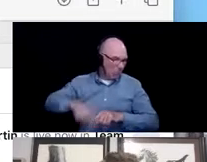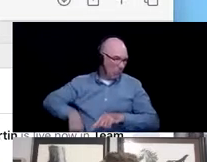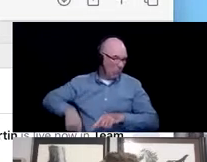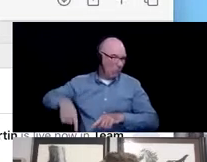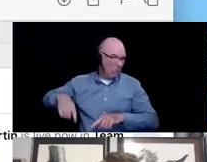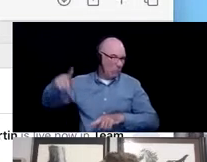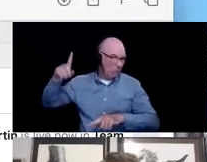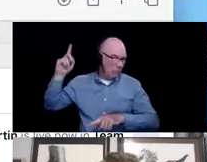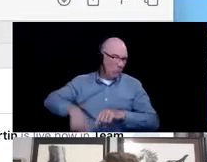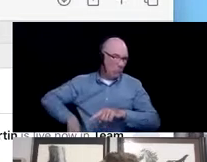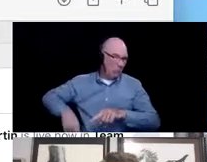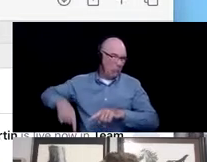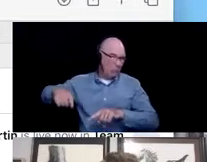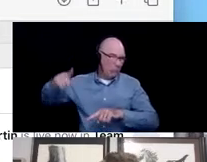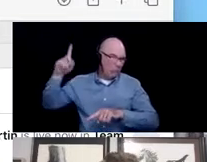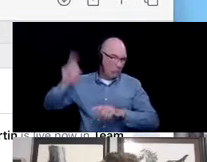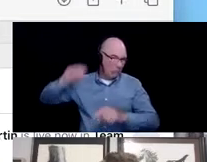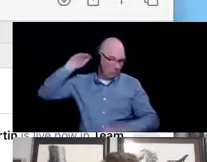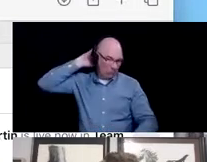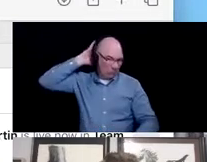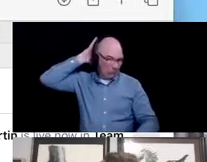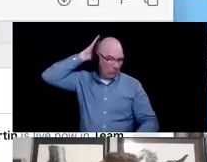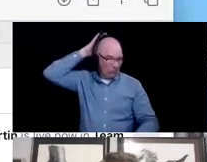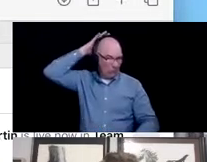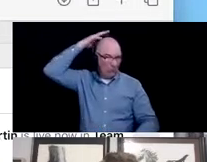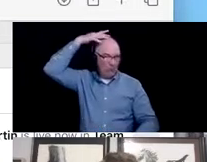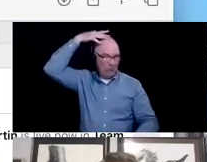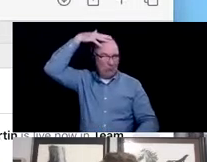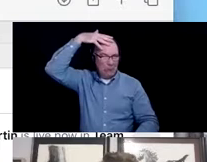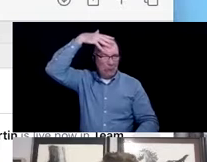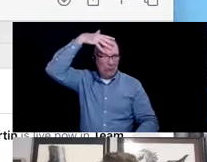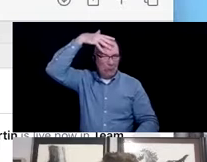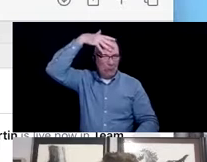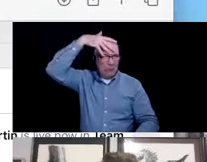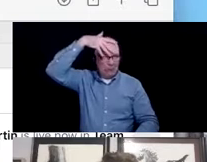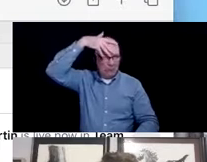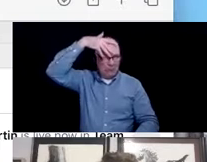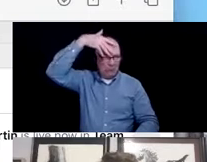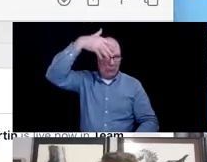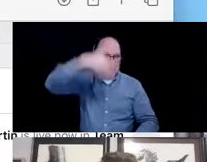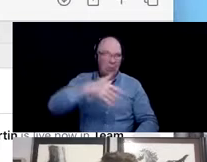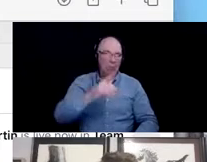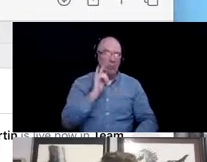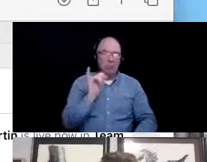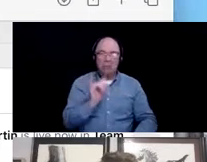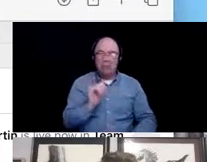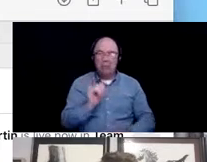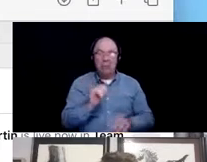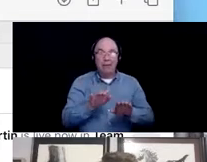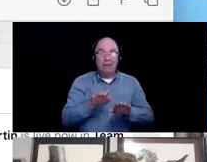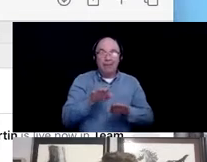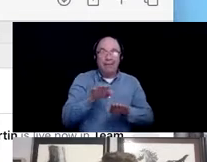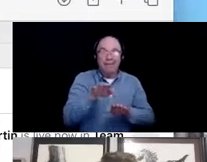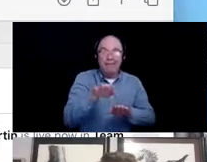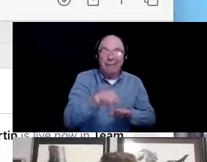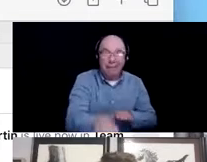You probably can't do that would come up and arise for me. And it was kind of like one step forward, 2 steps